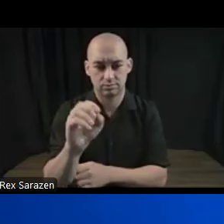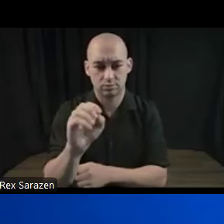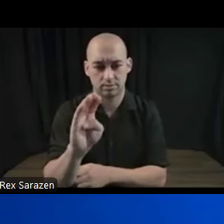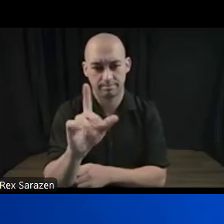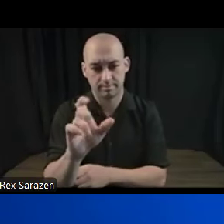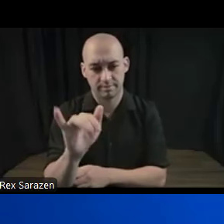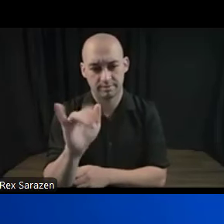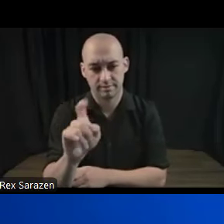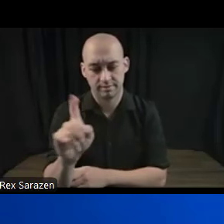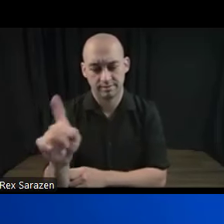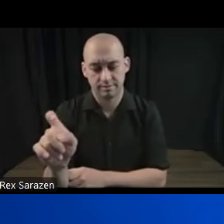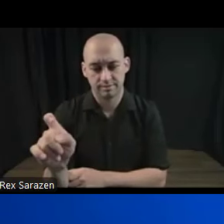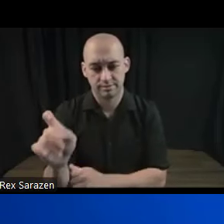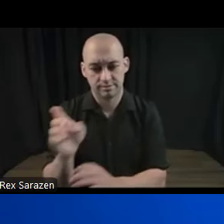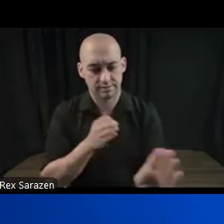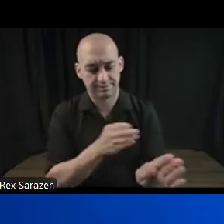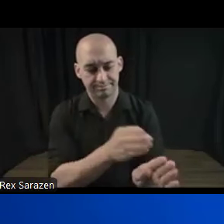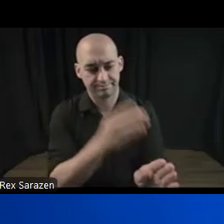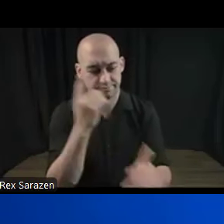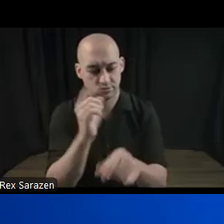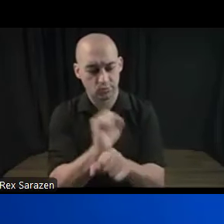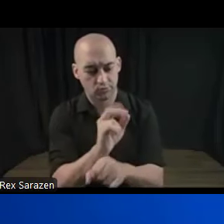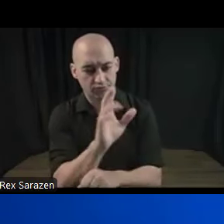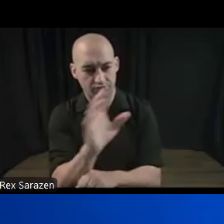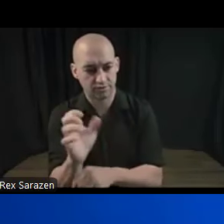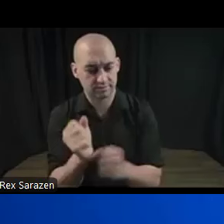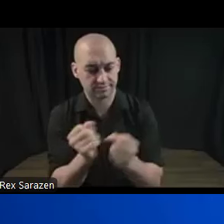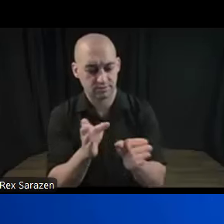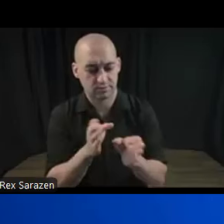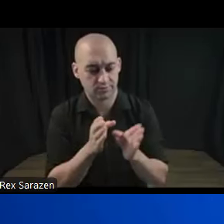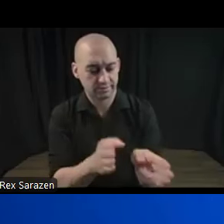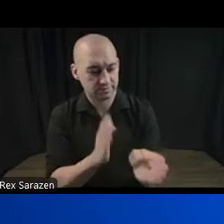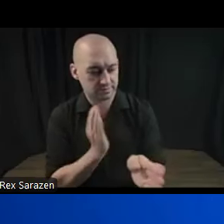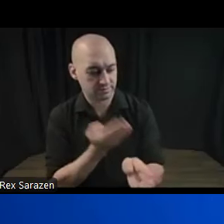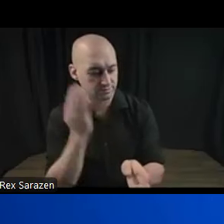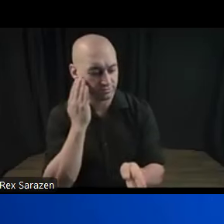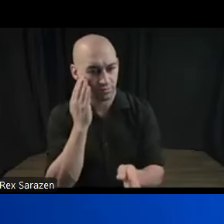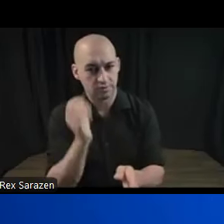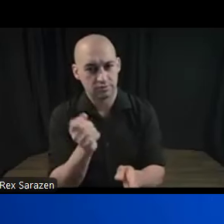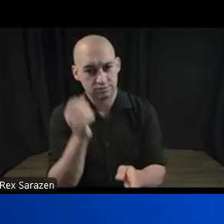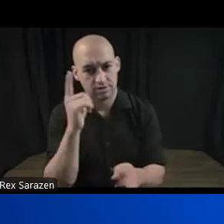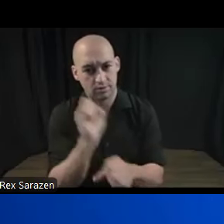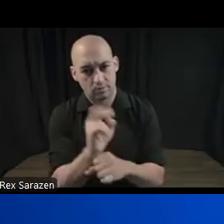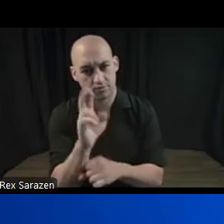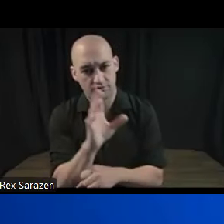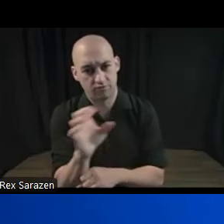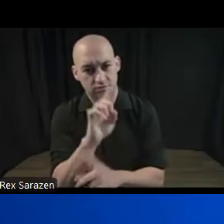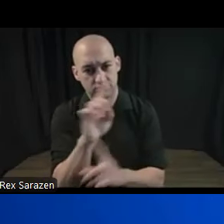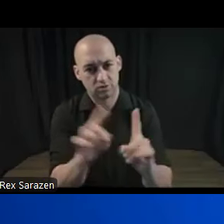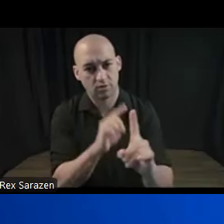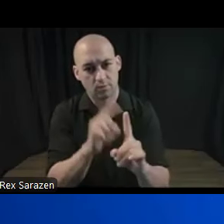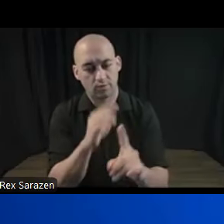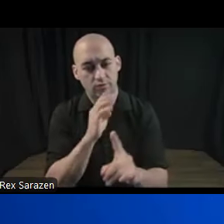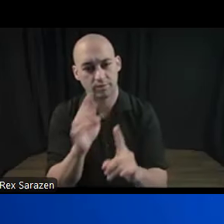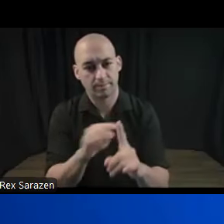line, thinking of the workforce the way I think many of us on this committee know and understand the workforce. When you're talking about